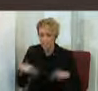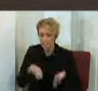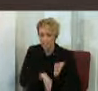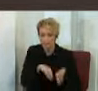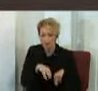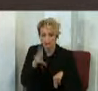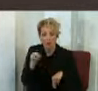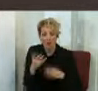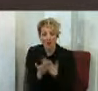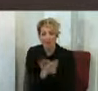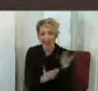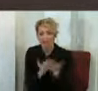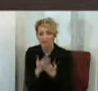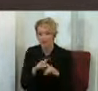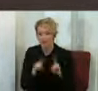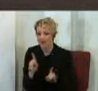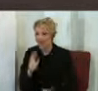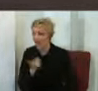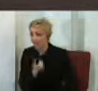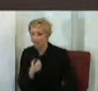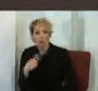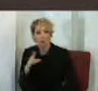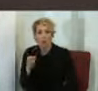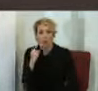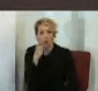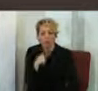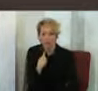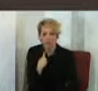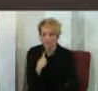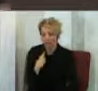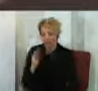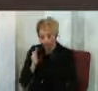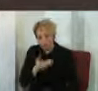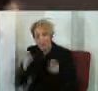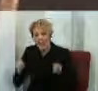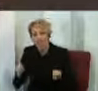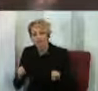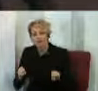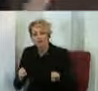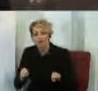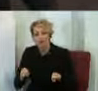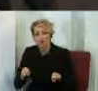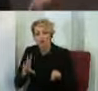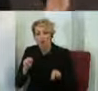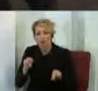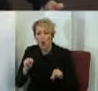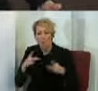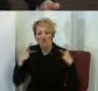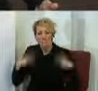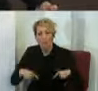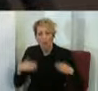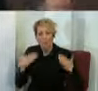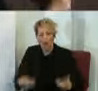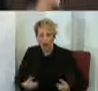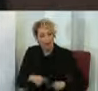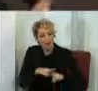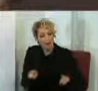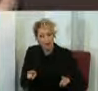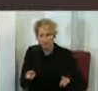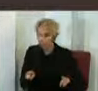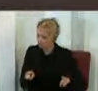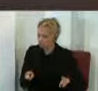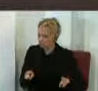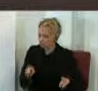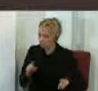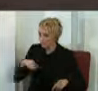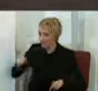ours, no mouth but ours, no mind but ours, no embodiment but ours. And if those things